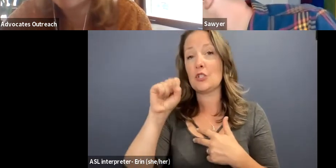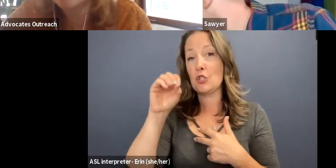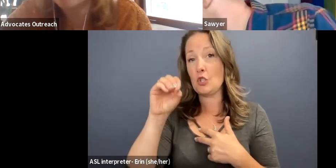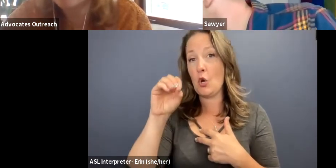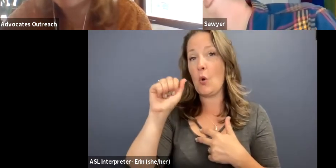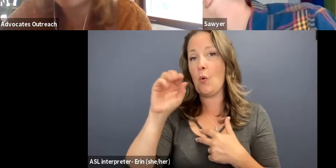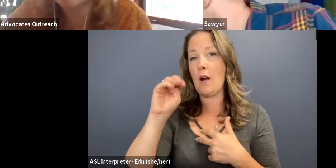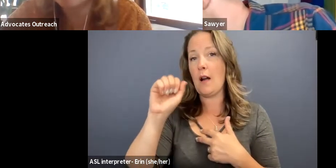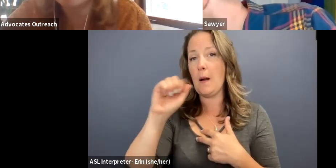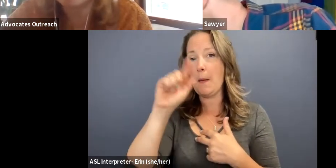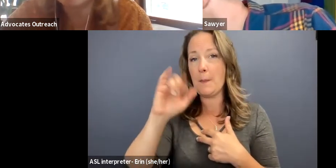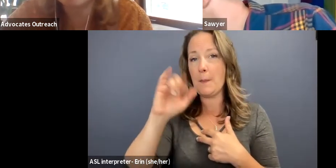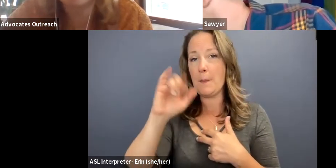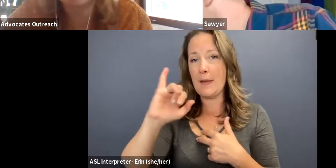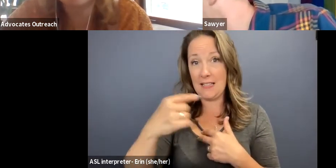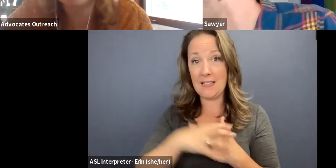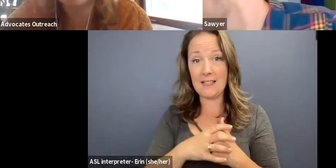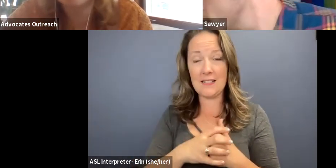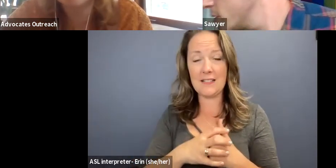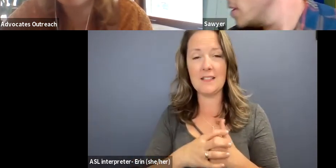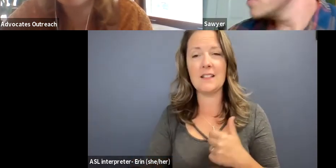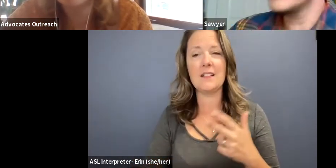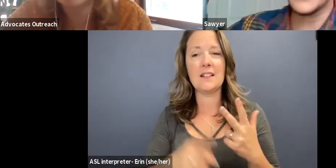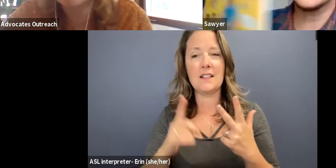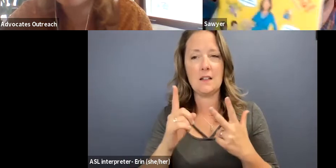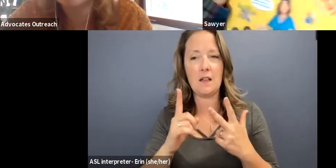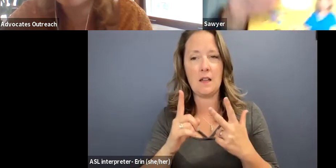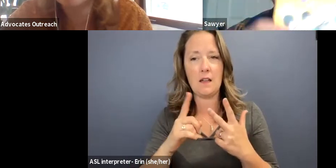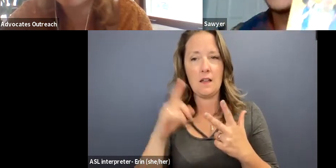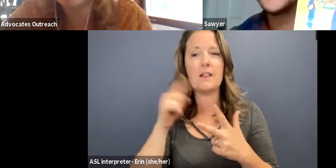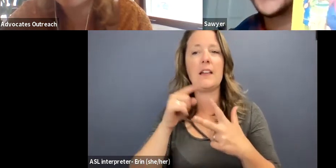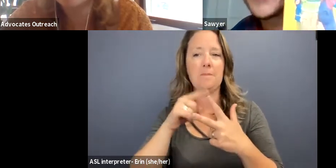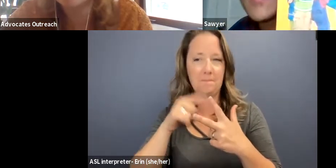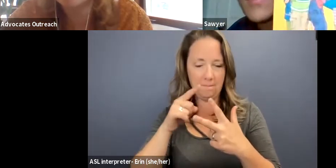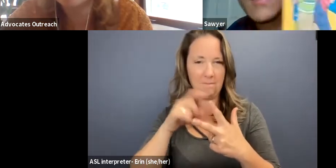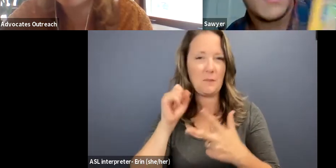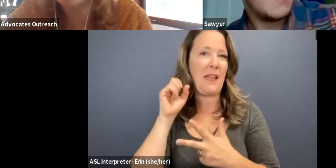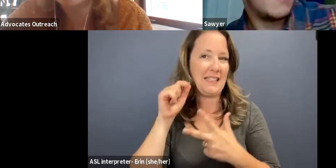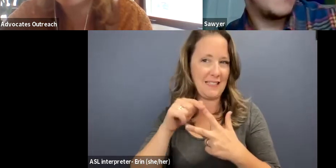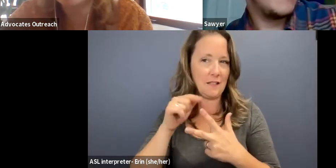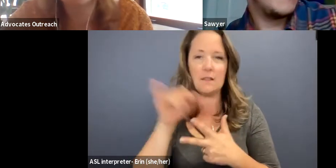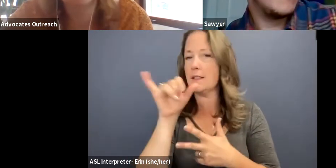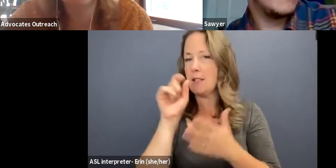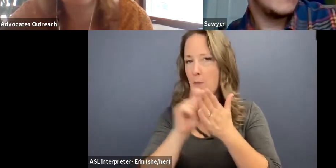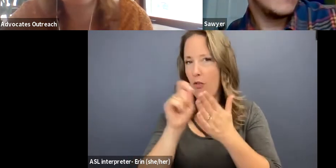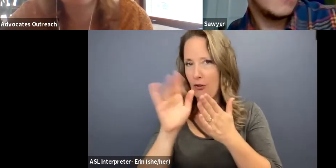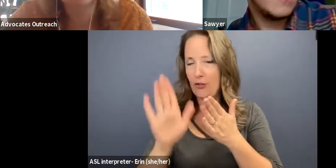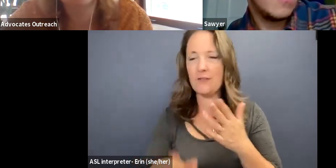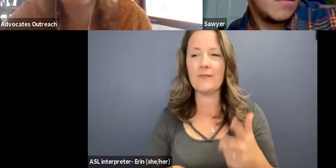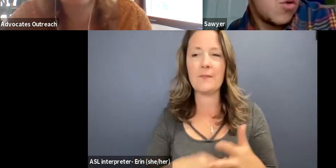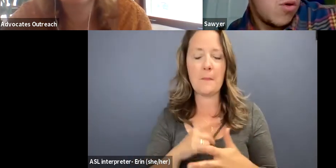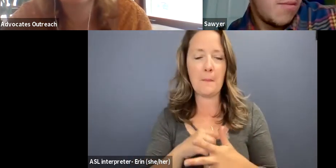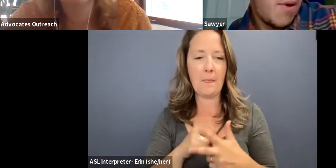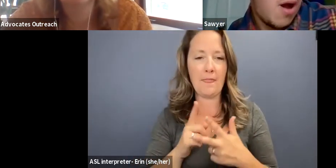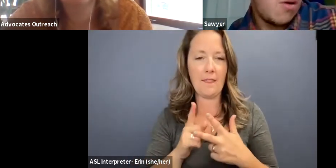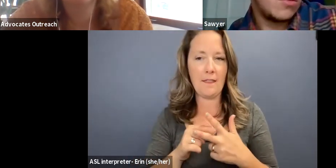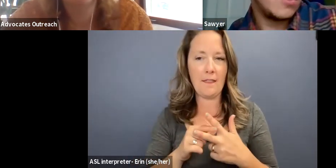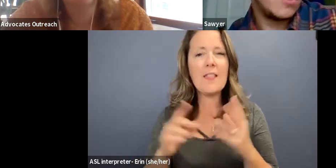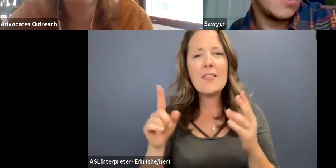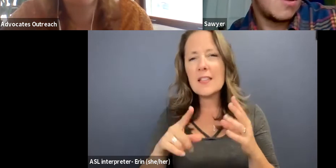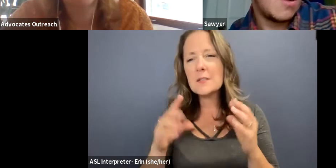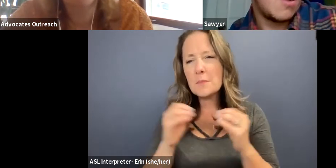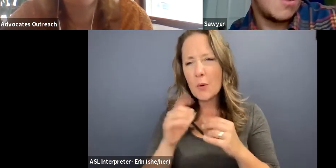This one here, I've just got an example of it here. It's Not the Stork, a book about girls, boys, babies, bodies, families, and